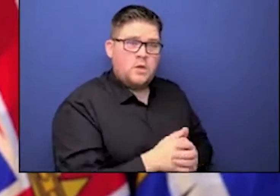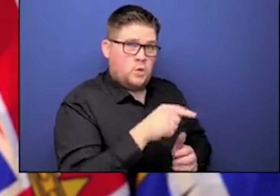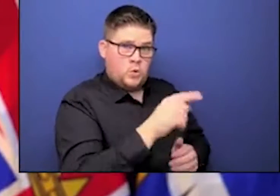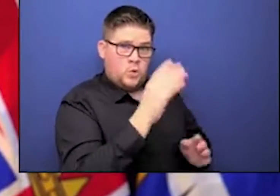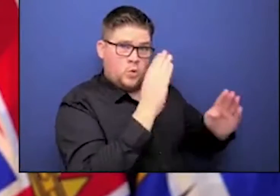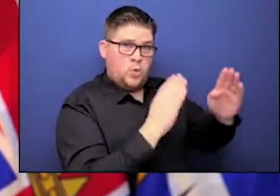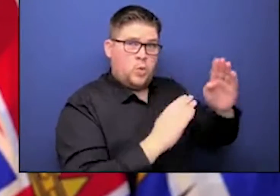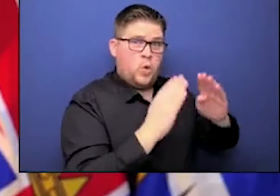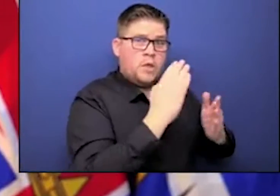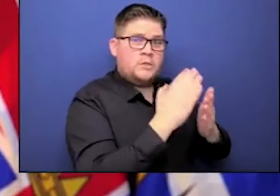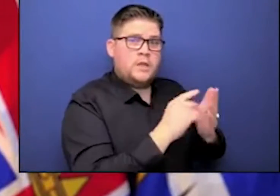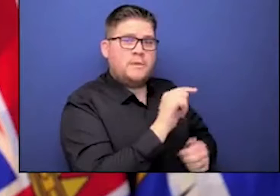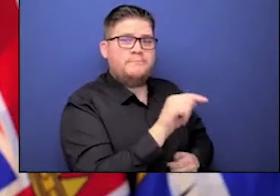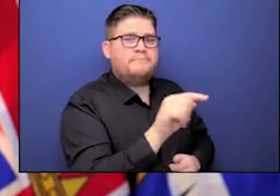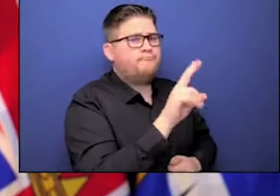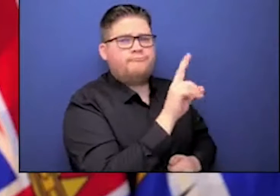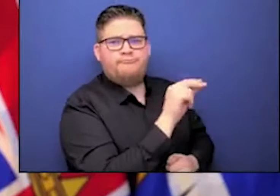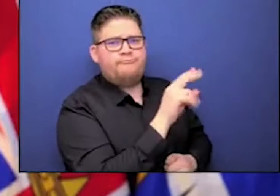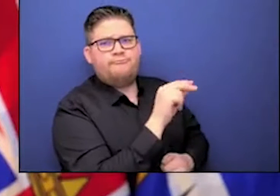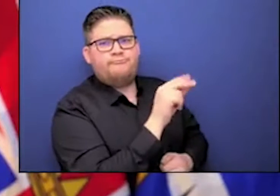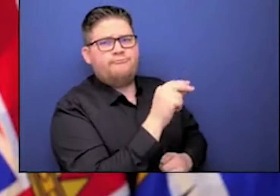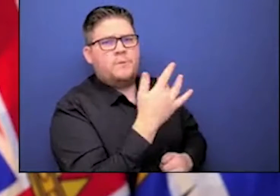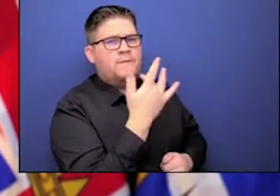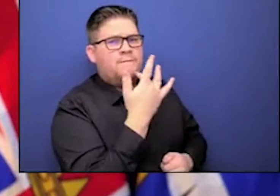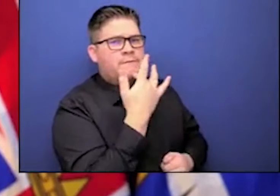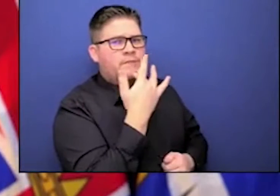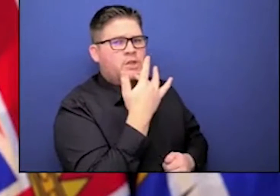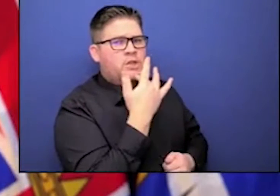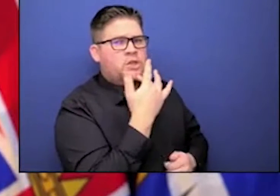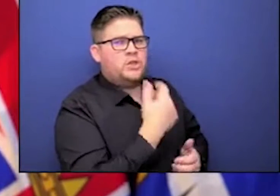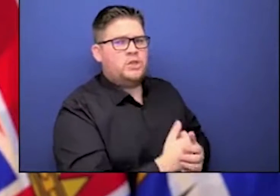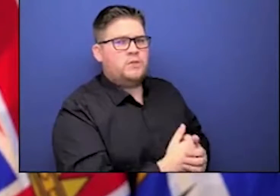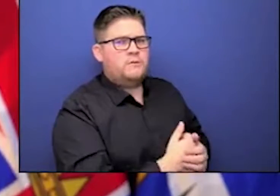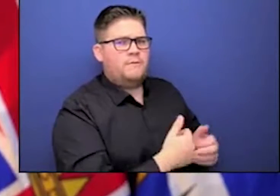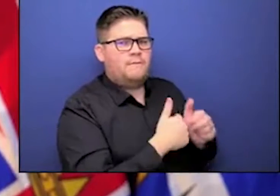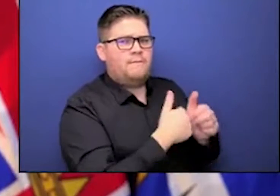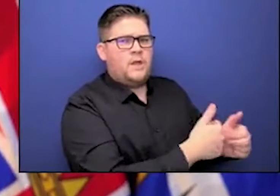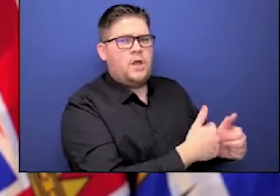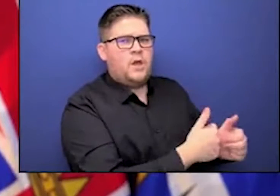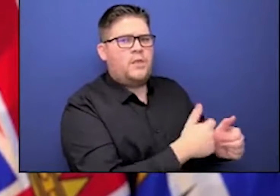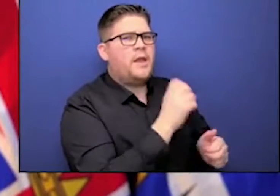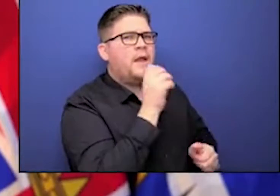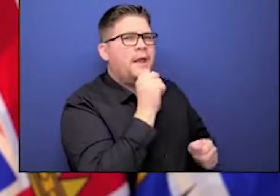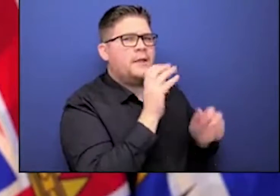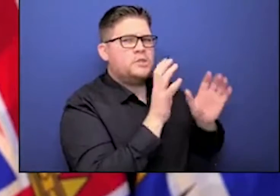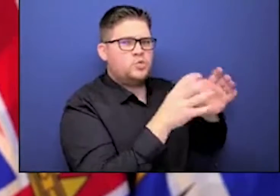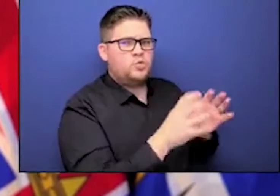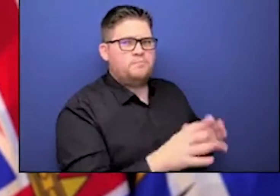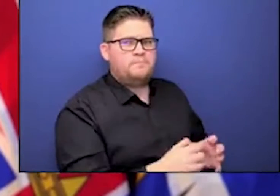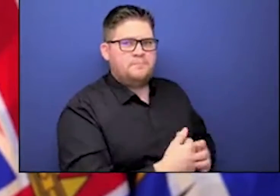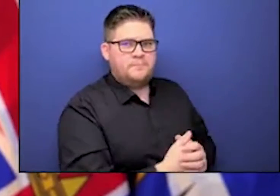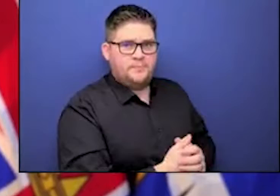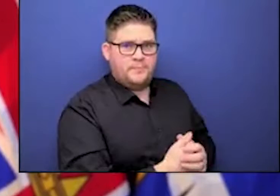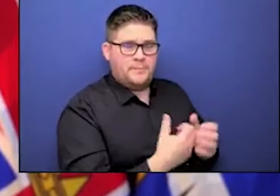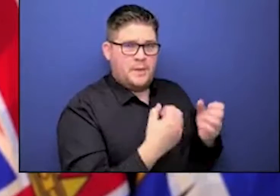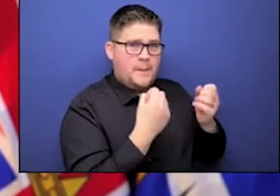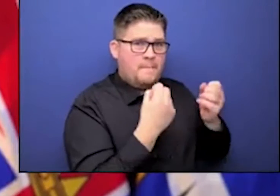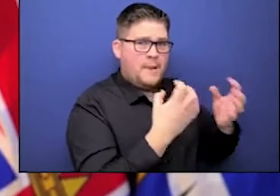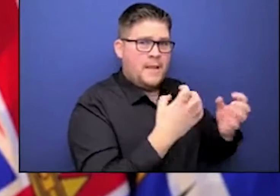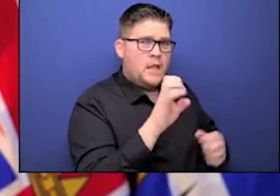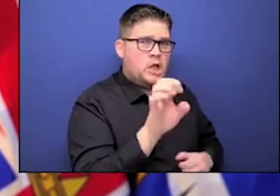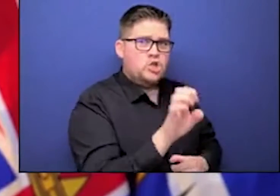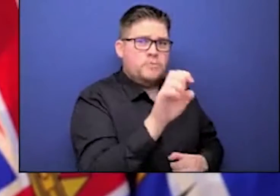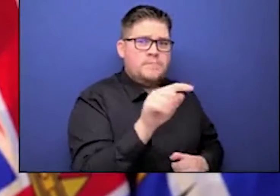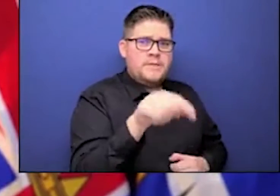to wait until they qualify for the other vaccines under the age criteria? We're seeing a lot of people reject AstraZeneca in Europe because the